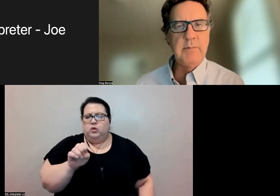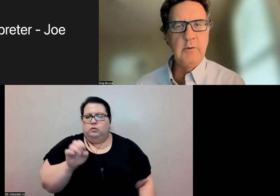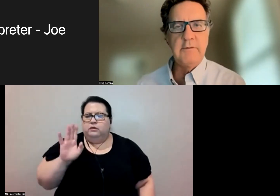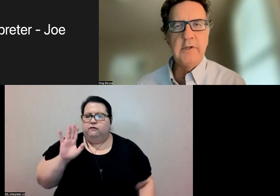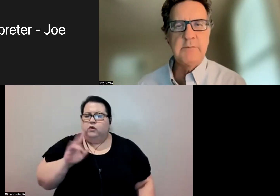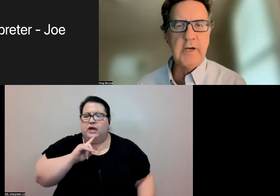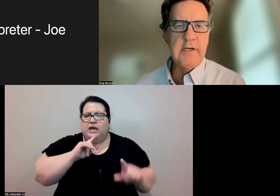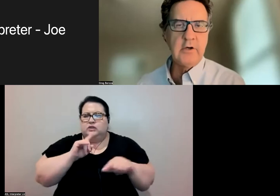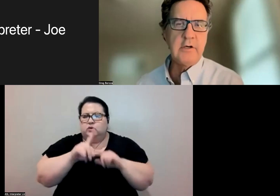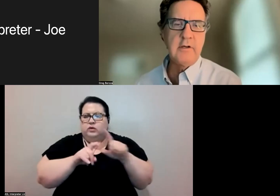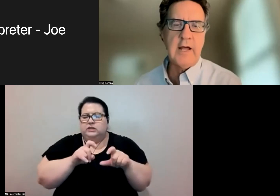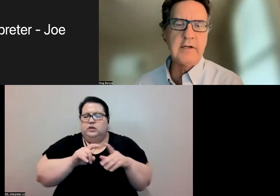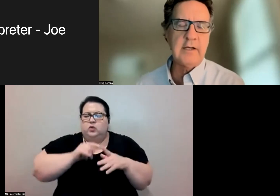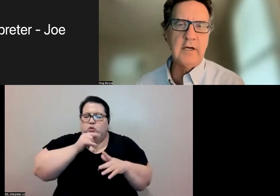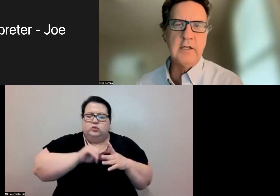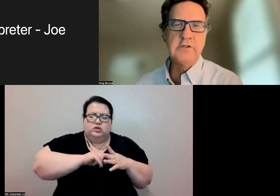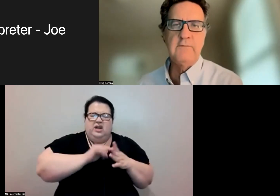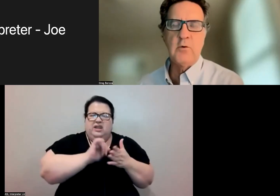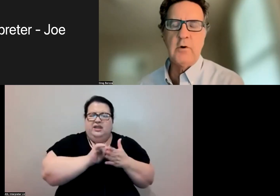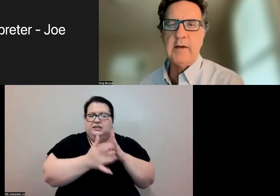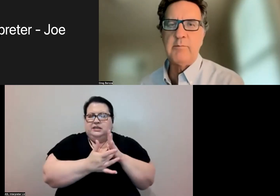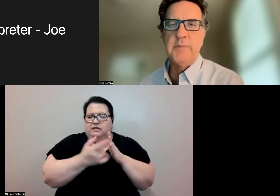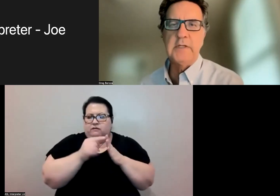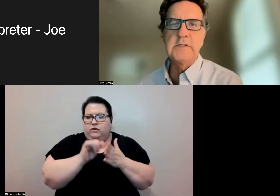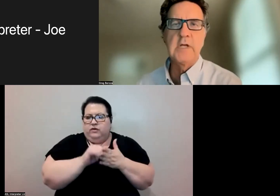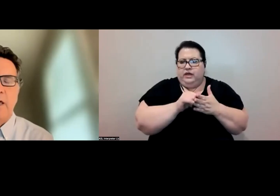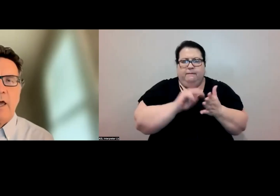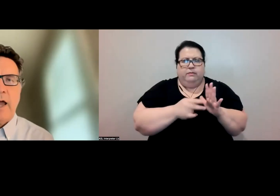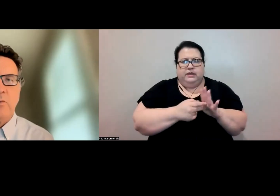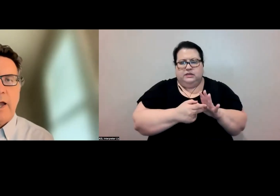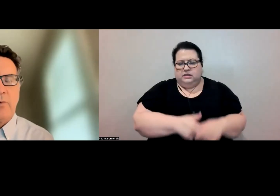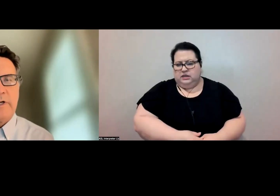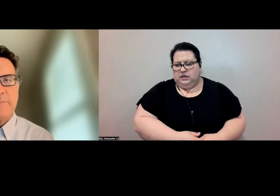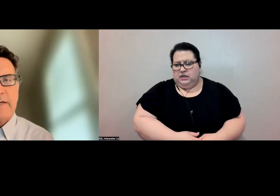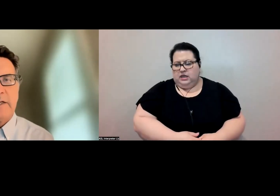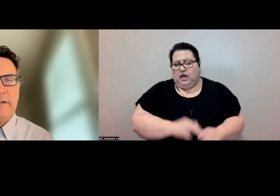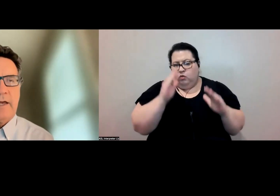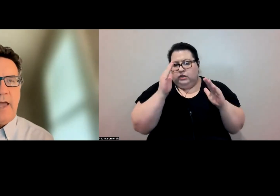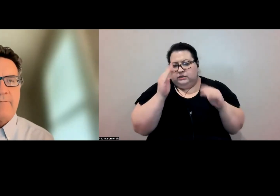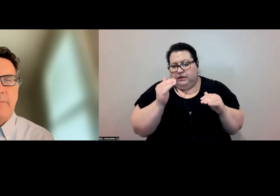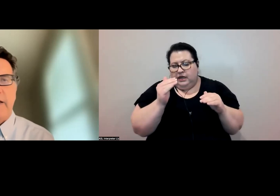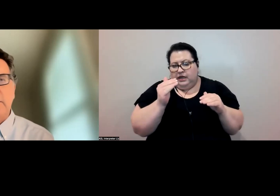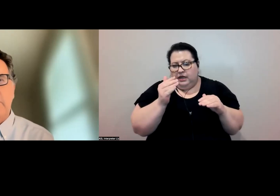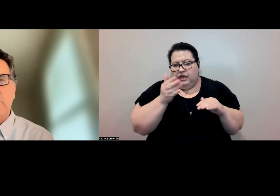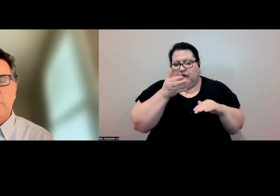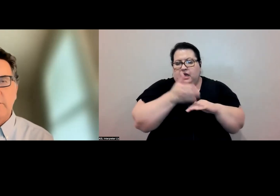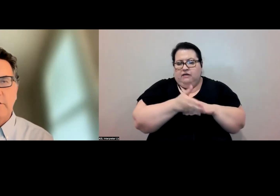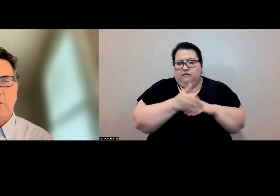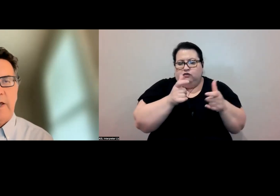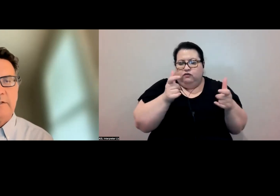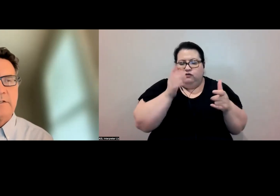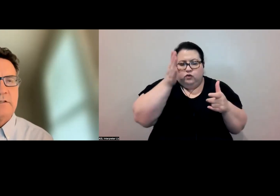people who has pioneered that technology for that purpose. I would expect that in the aftermath of future